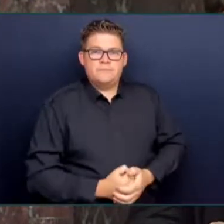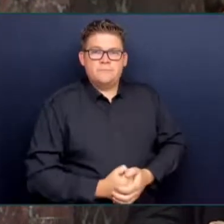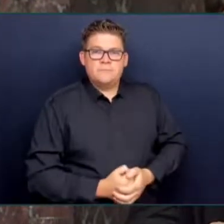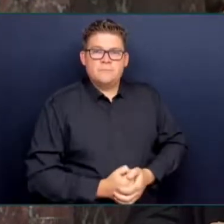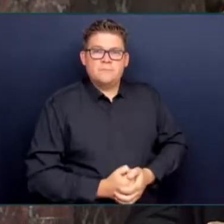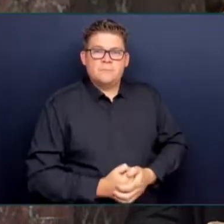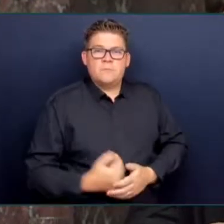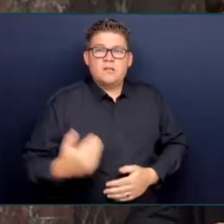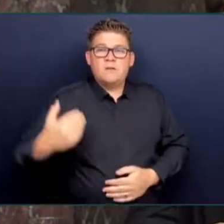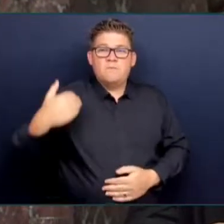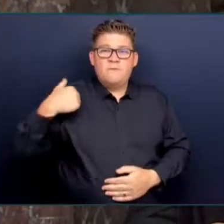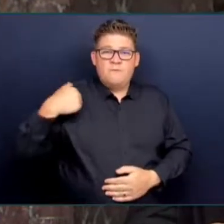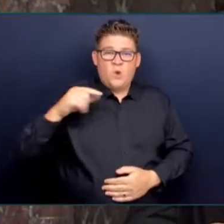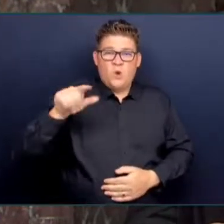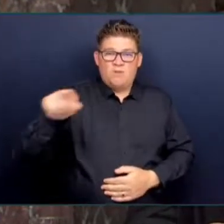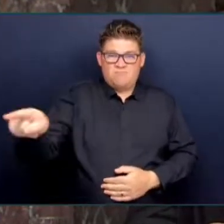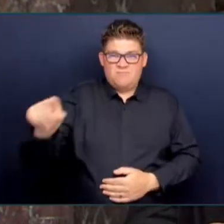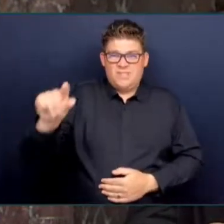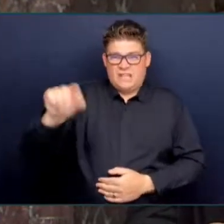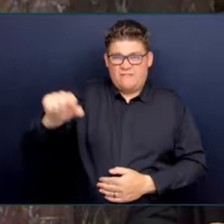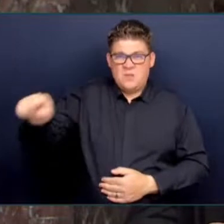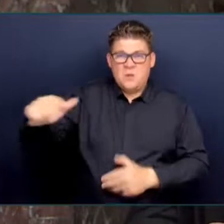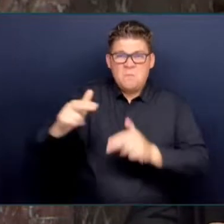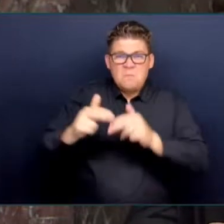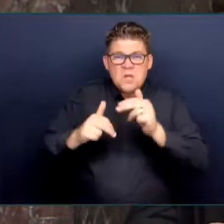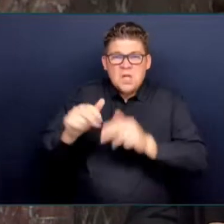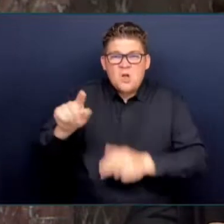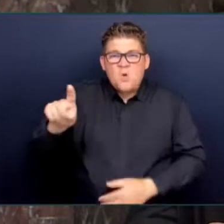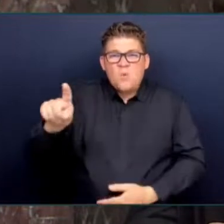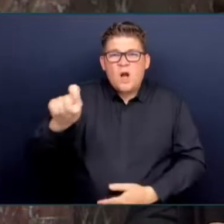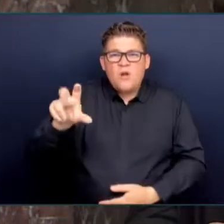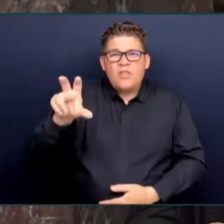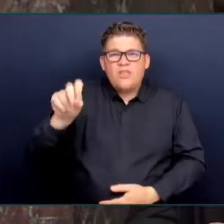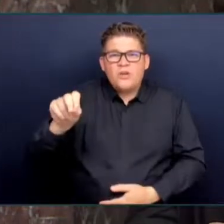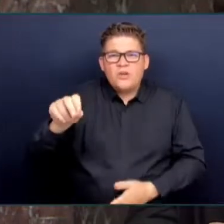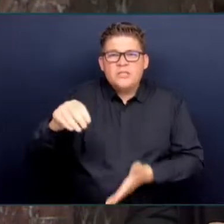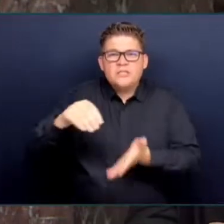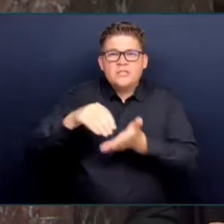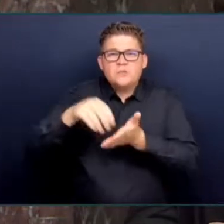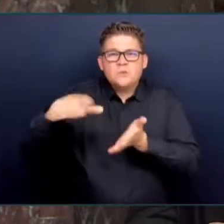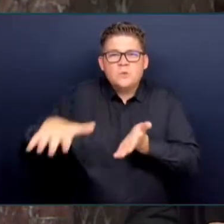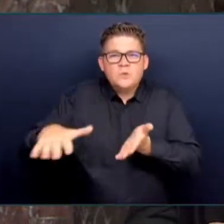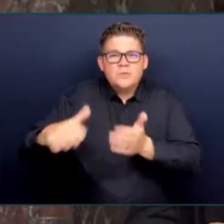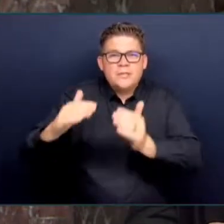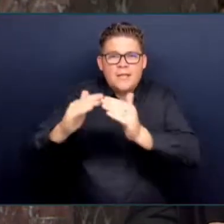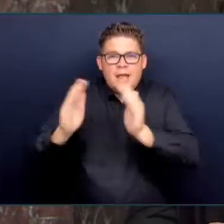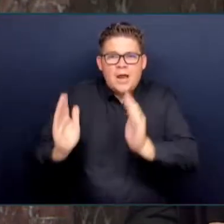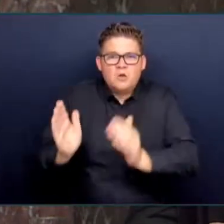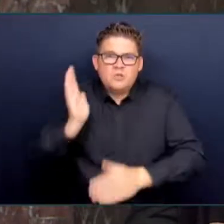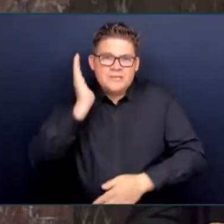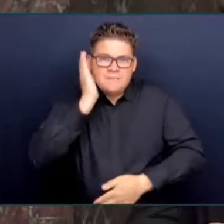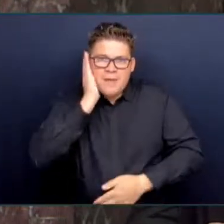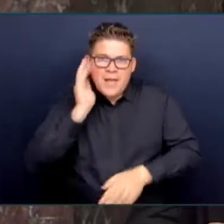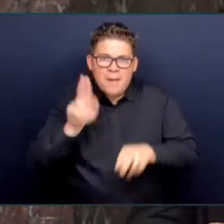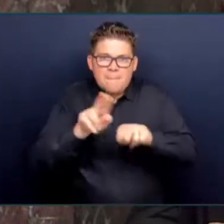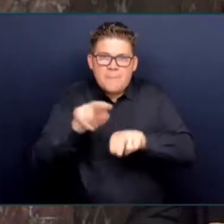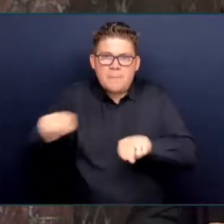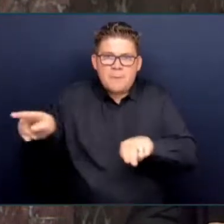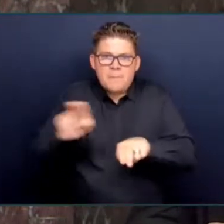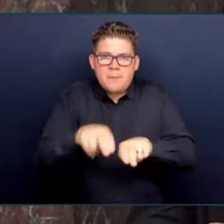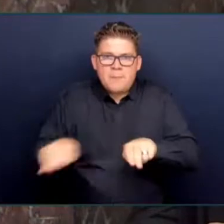student housing beds in 16 years. How many have we done, Mr. Speaker? 7,600 are open or